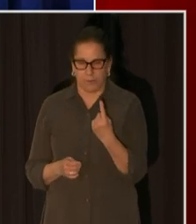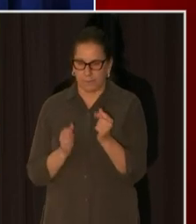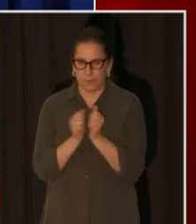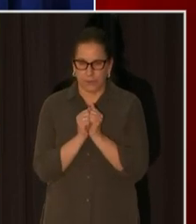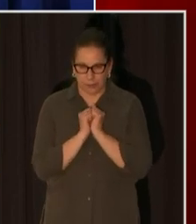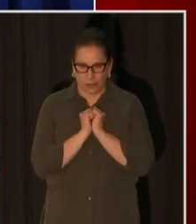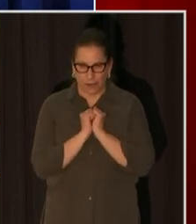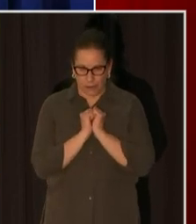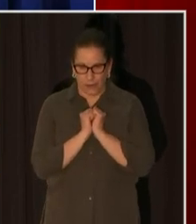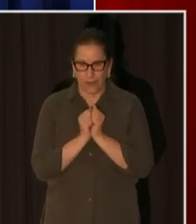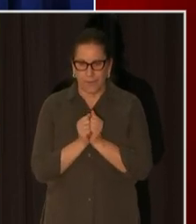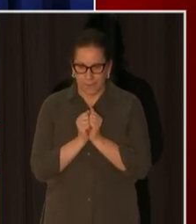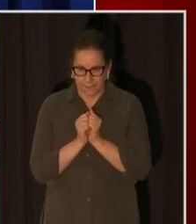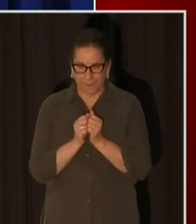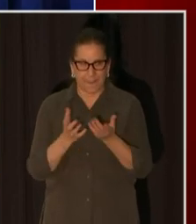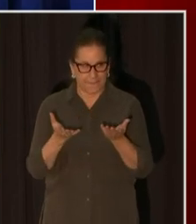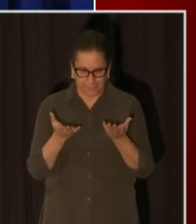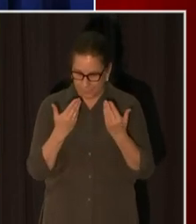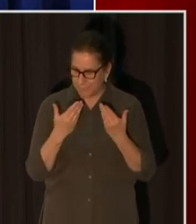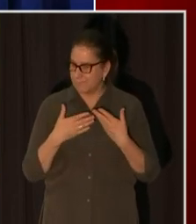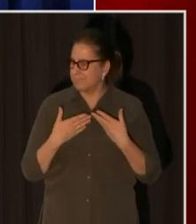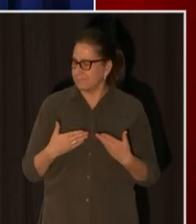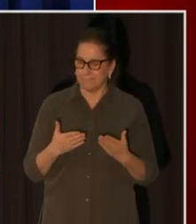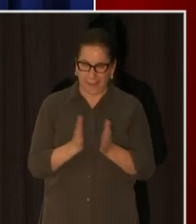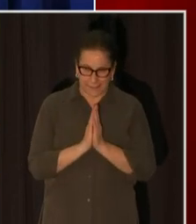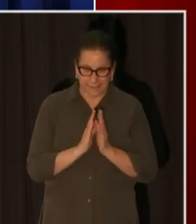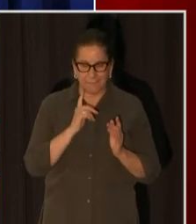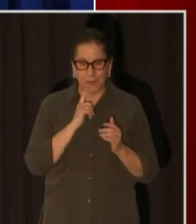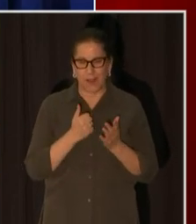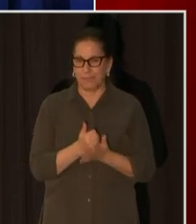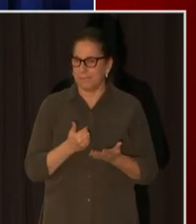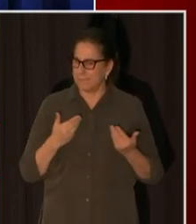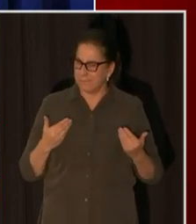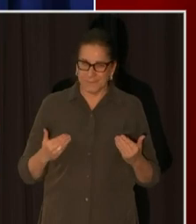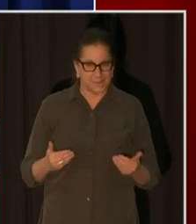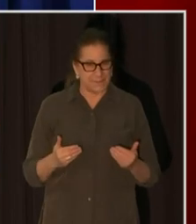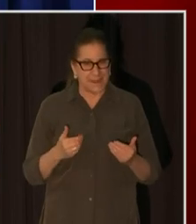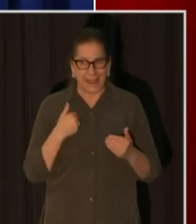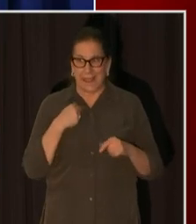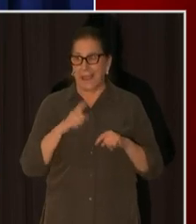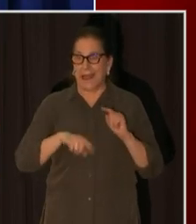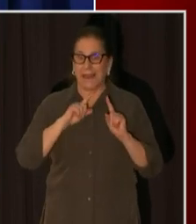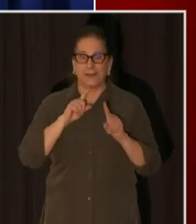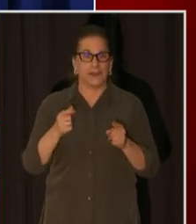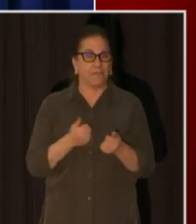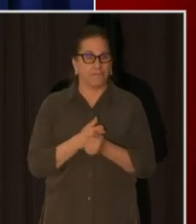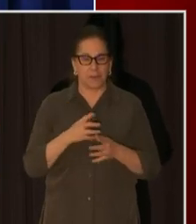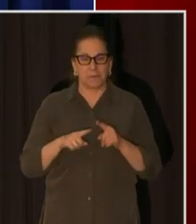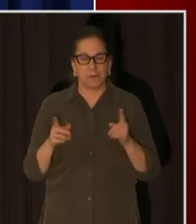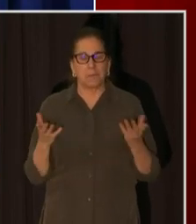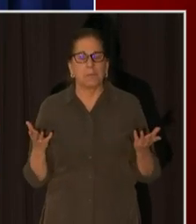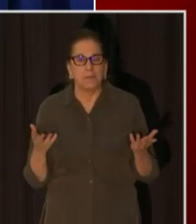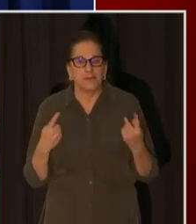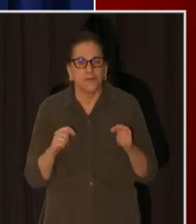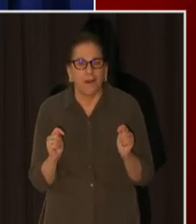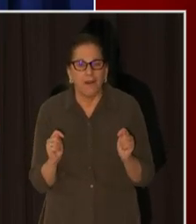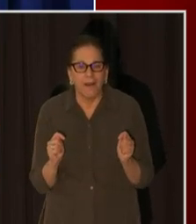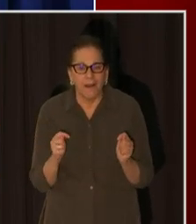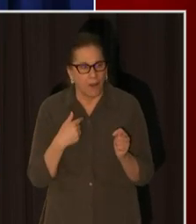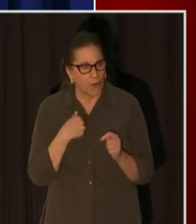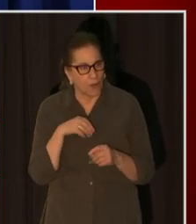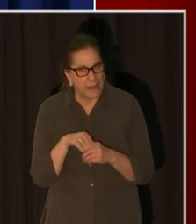local CDFIs to help get over $1.8 million in loans into the pockets of small businesses, and the majority of those